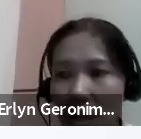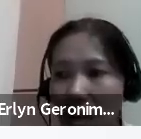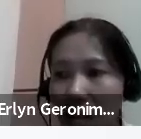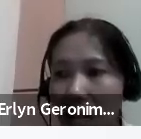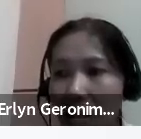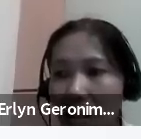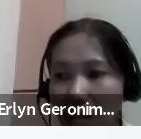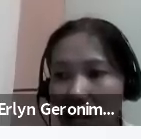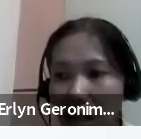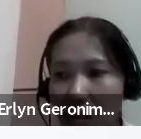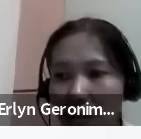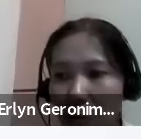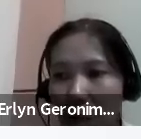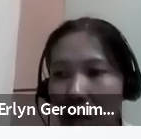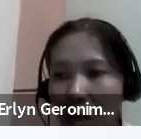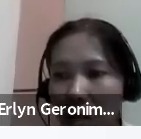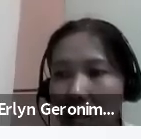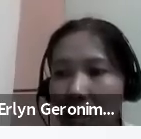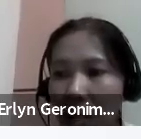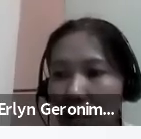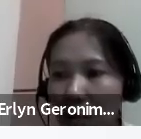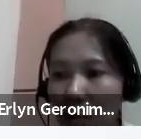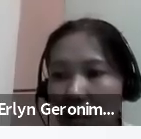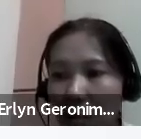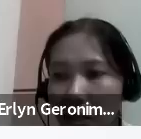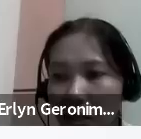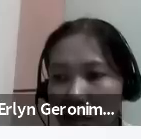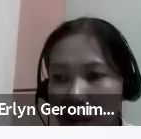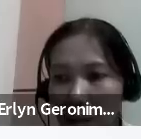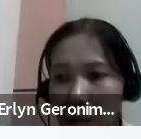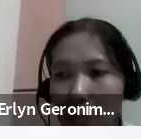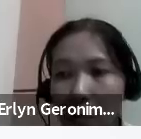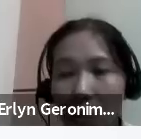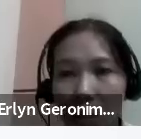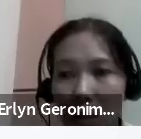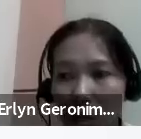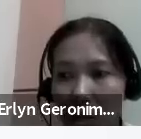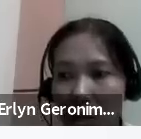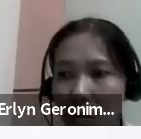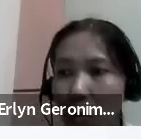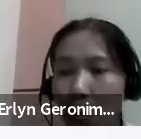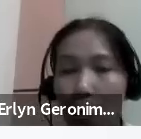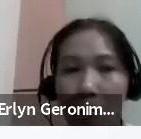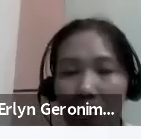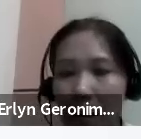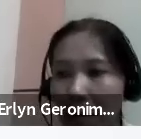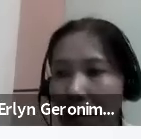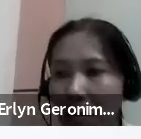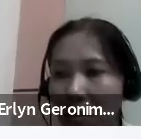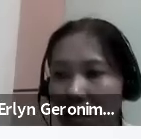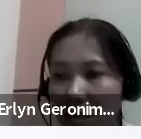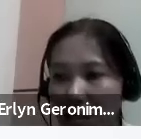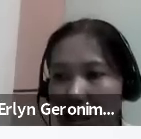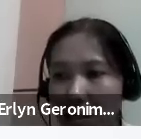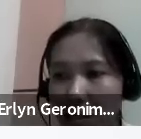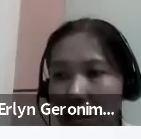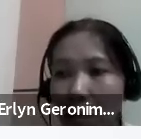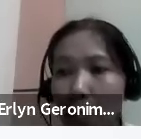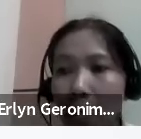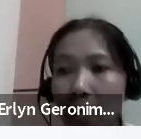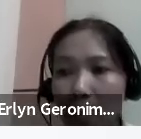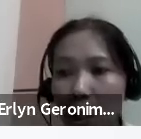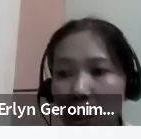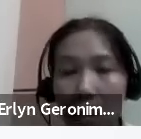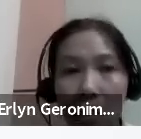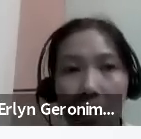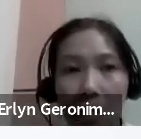Teachers' Day in 1994, celebrating the great step made for teachers on October 5, 1966,